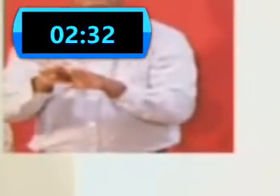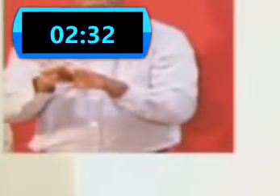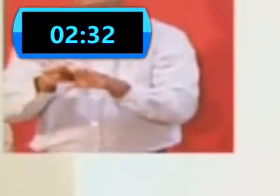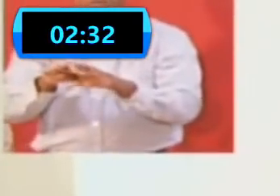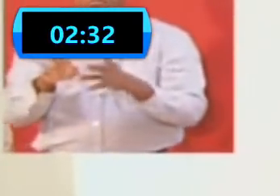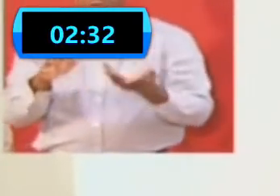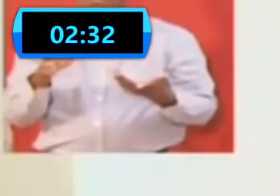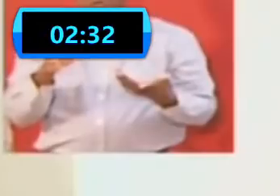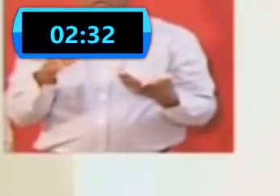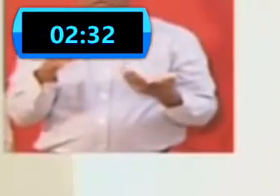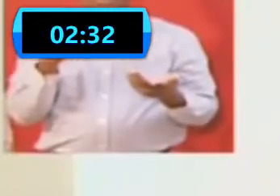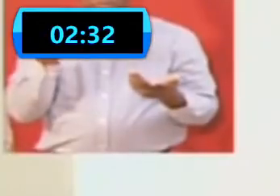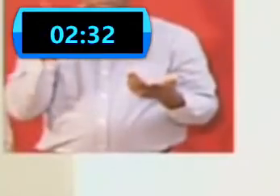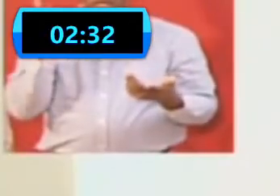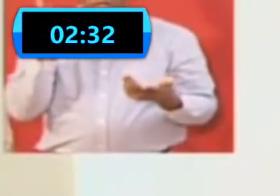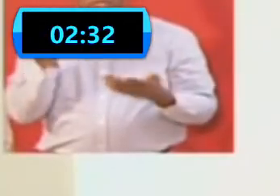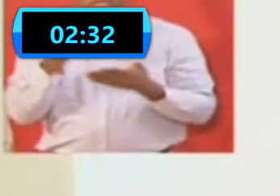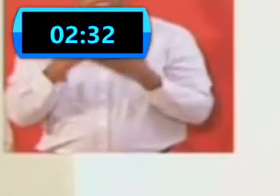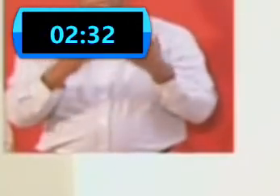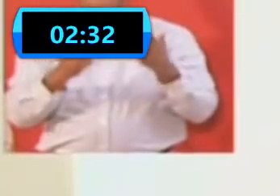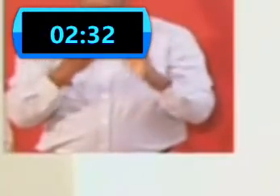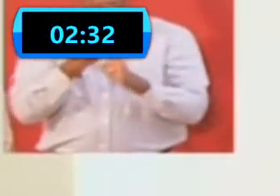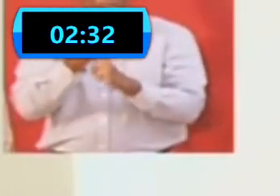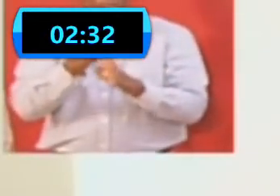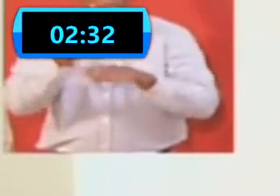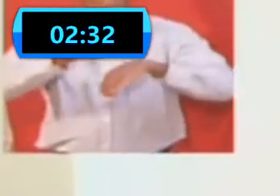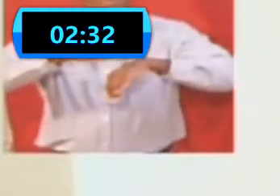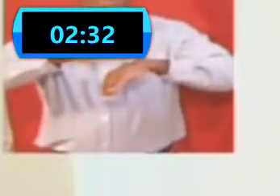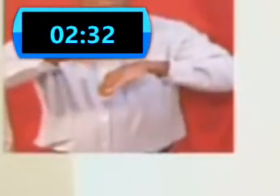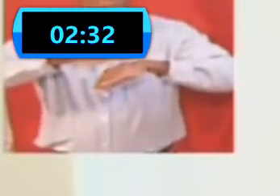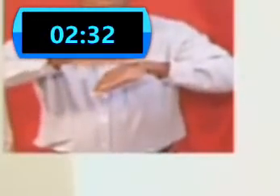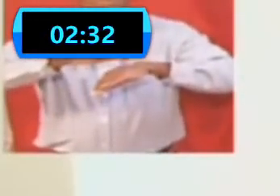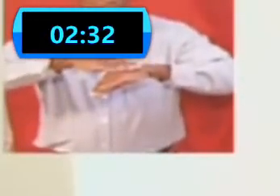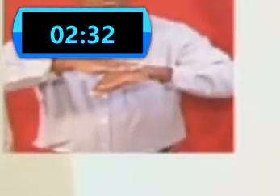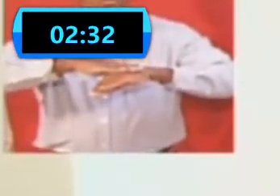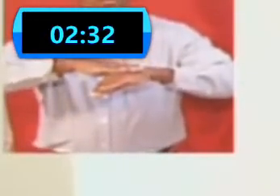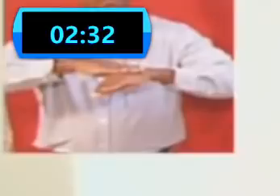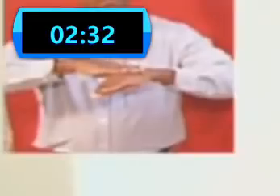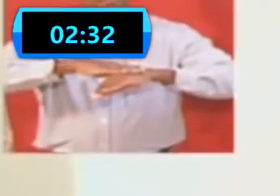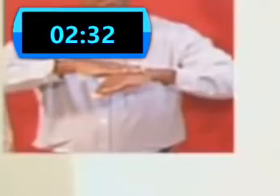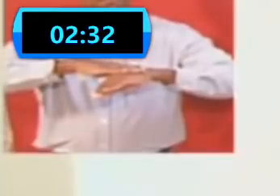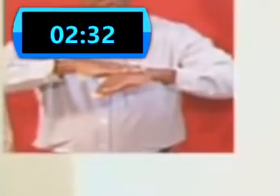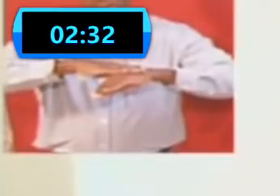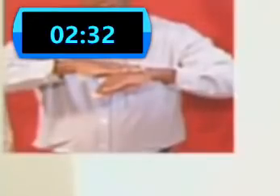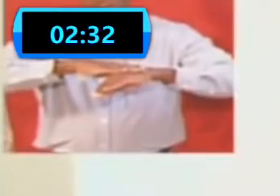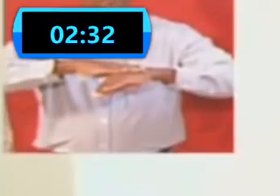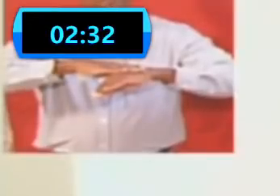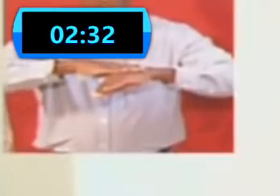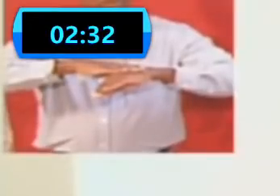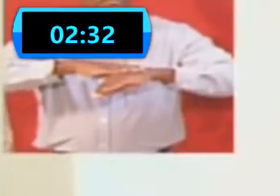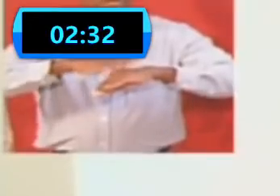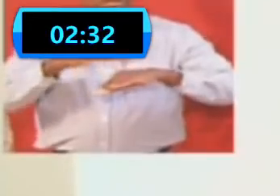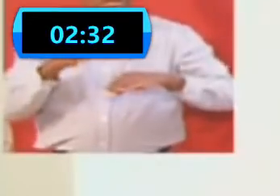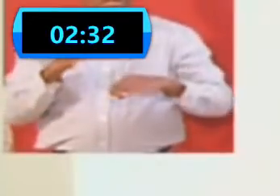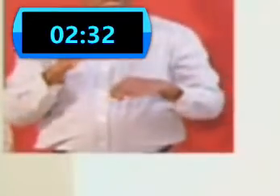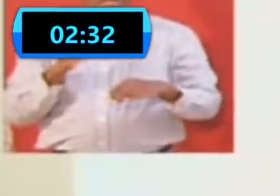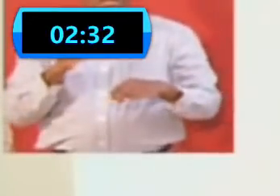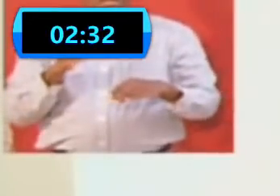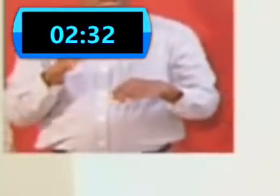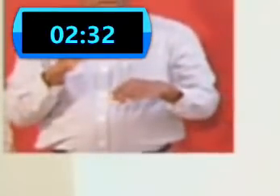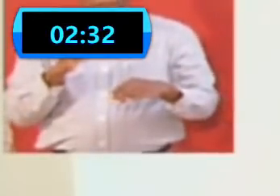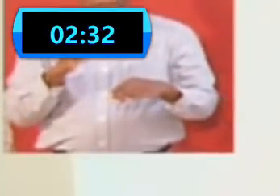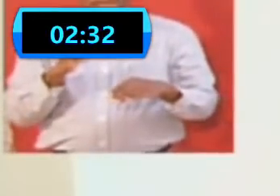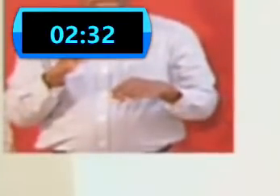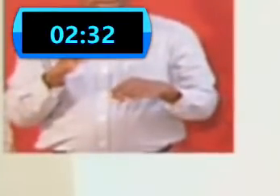the I.A.N experts were warning that as we take the withdrawal as part of